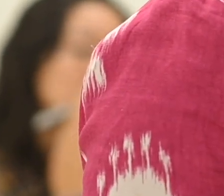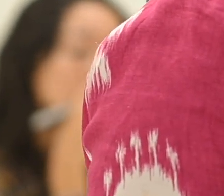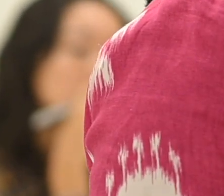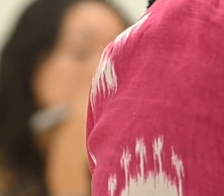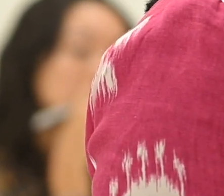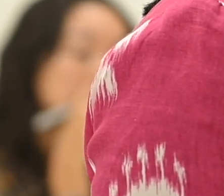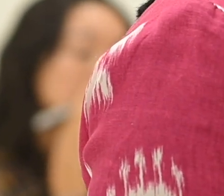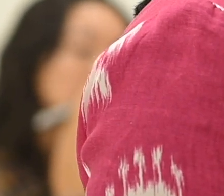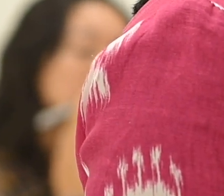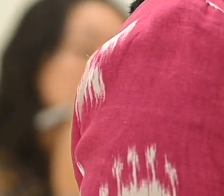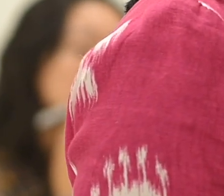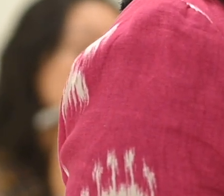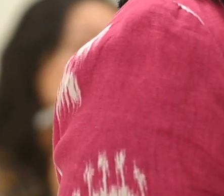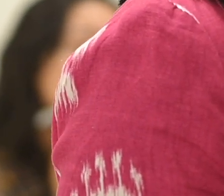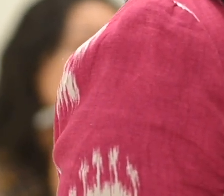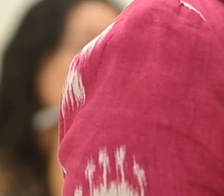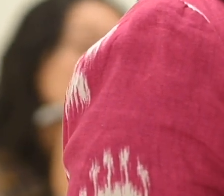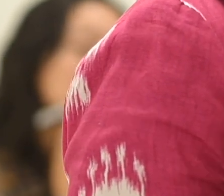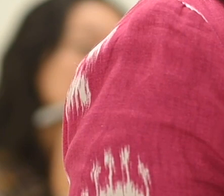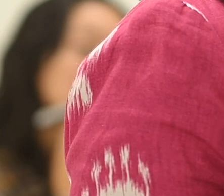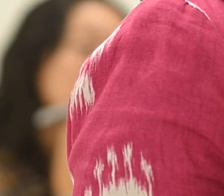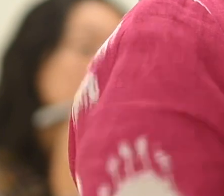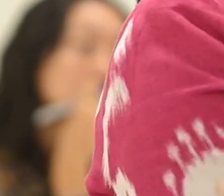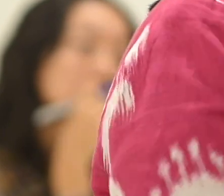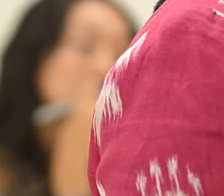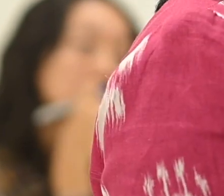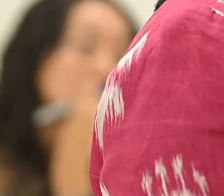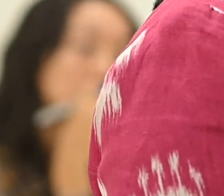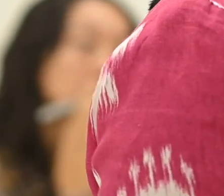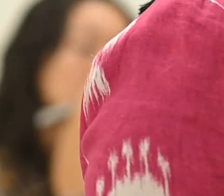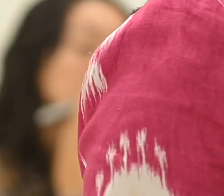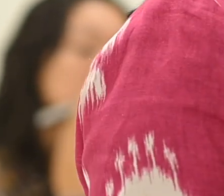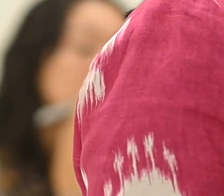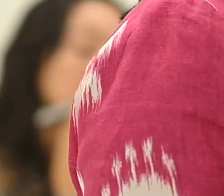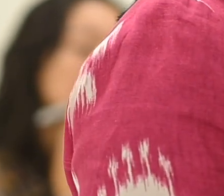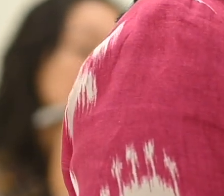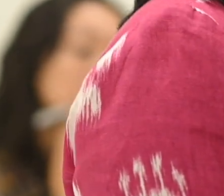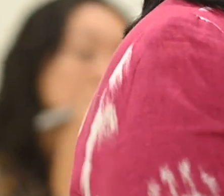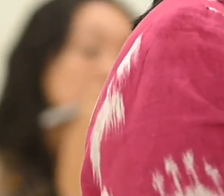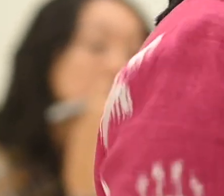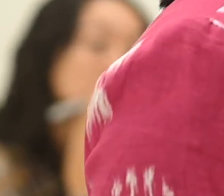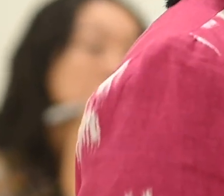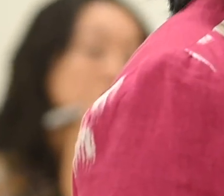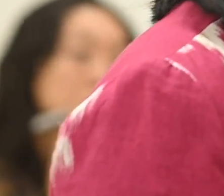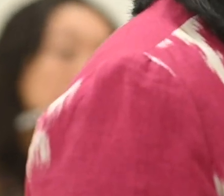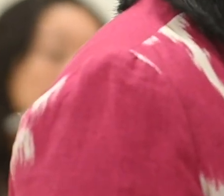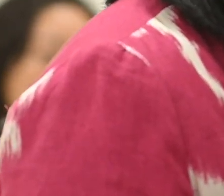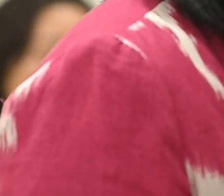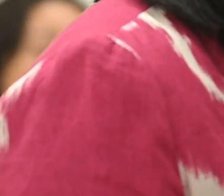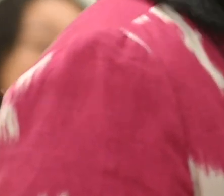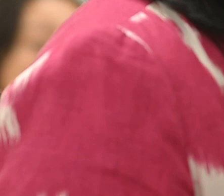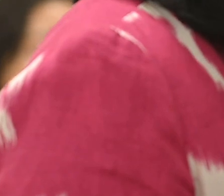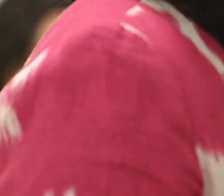cooker where it feels like you have to kind of compete for resources, you have to produce all the